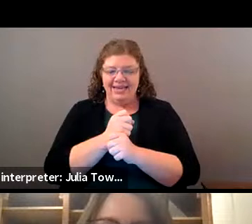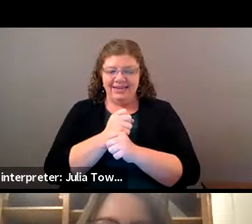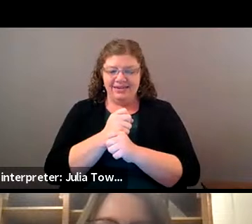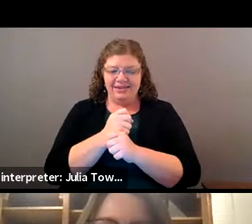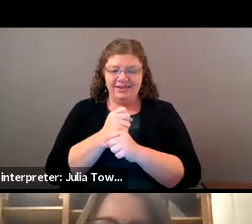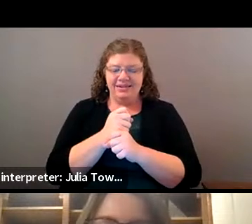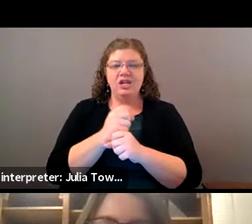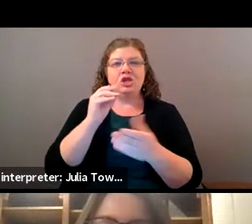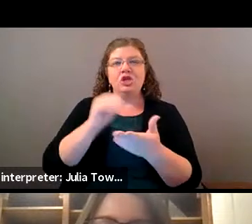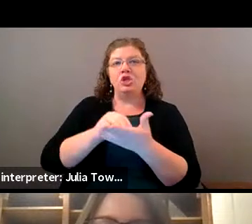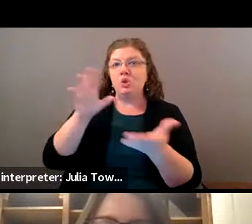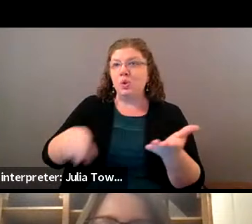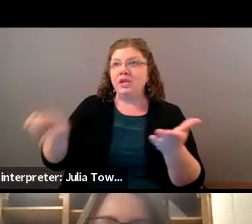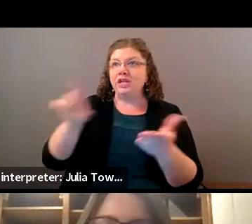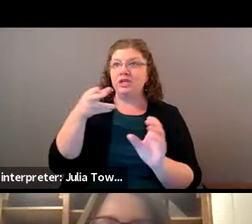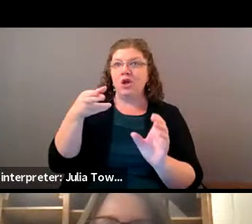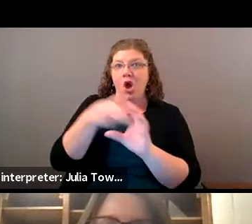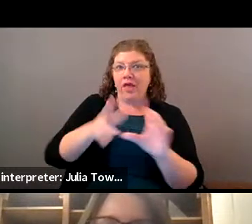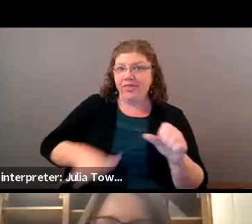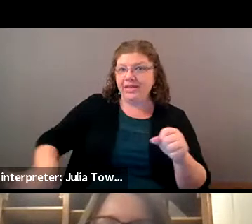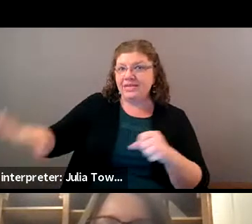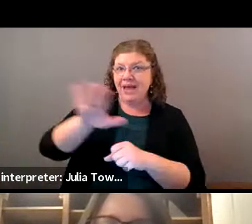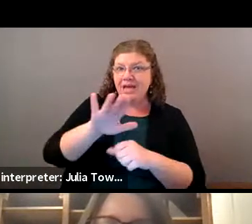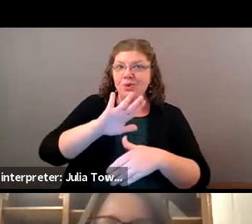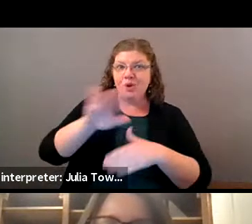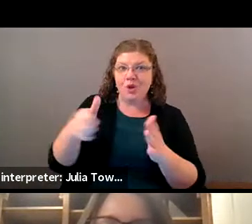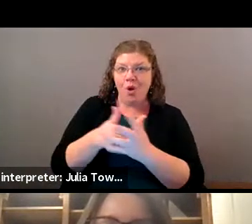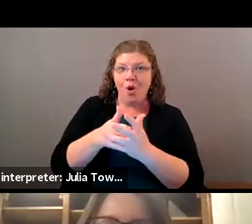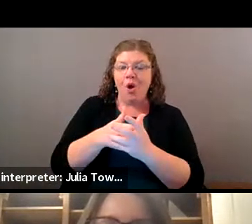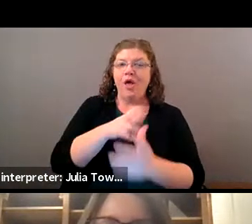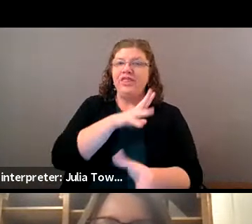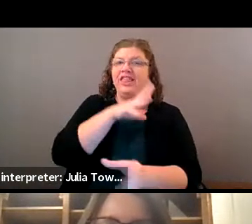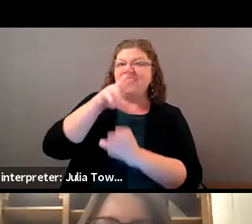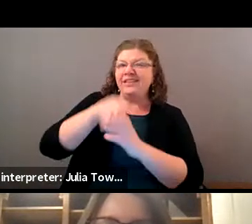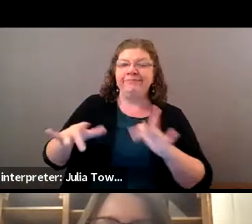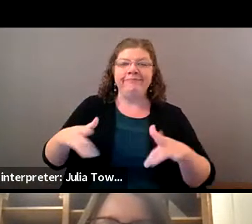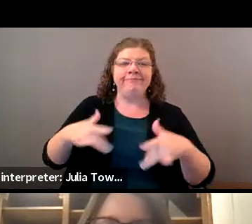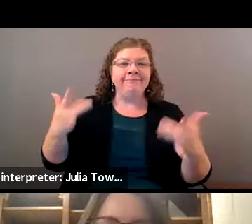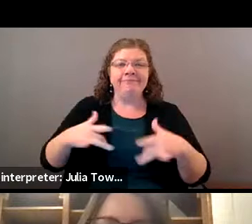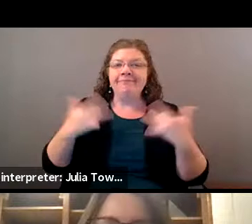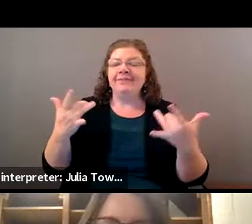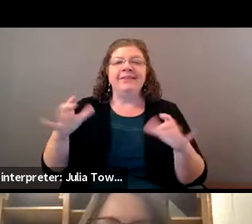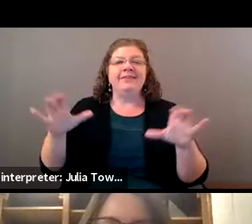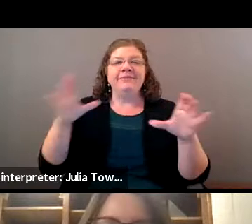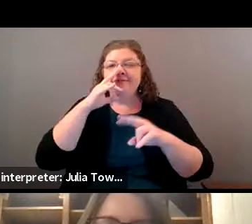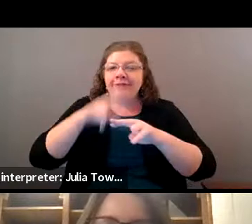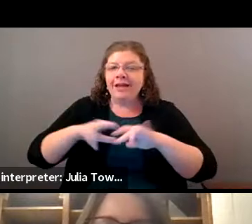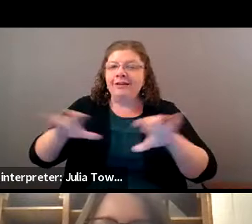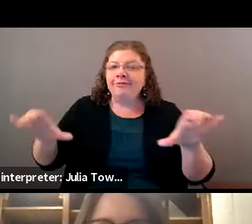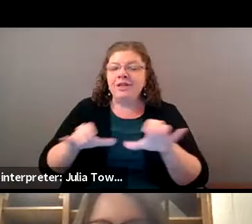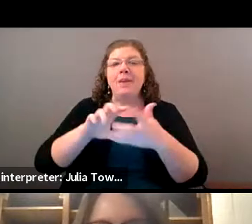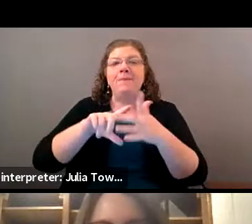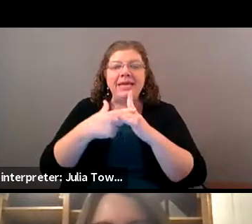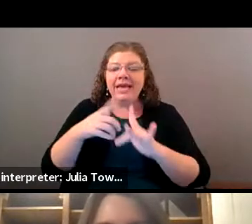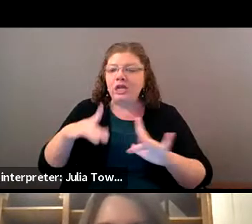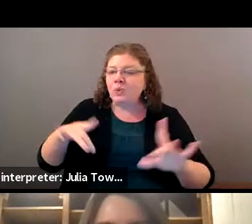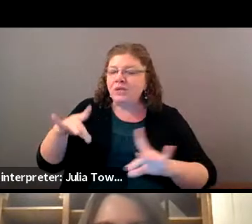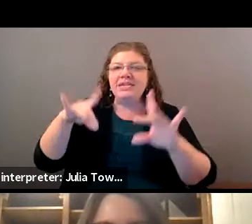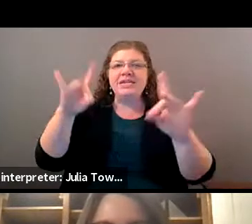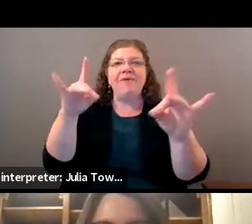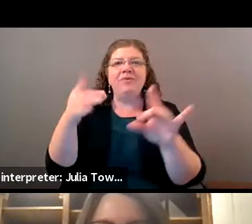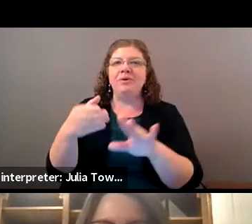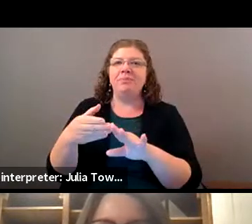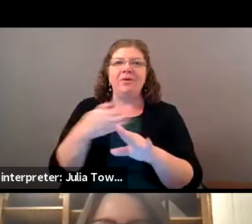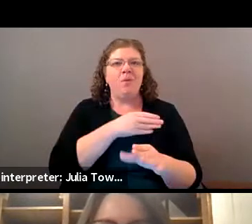students on the space with all of the engaging activities so that they can begin to discover before they're even